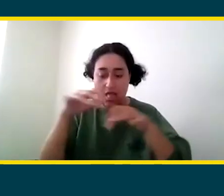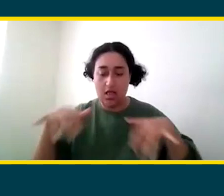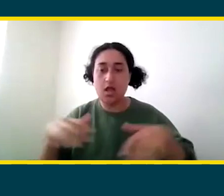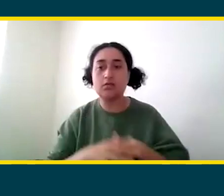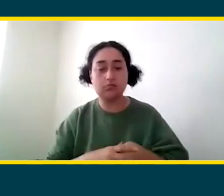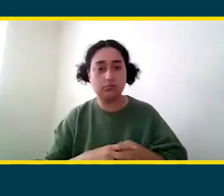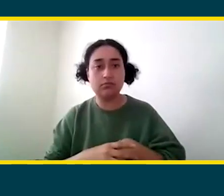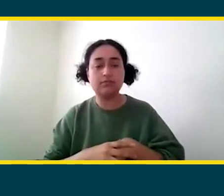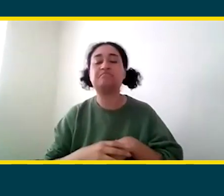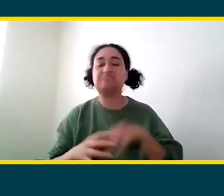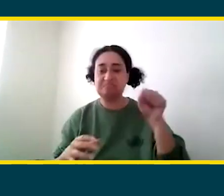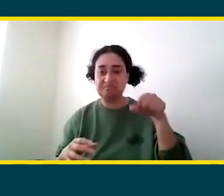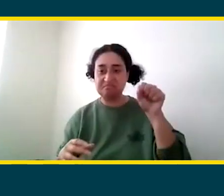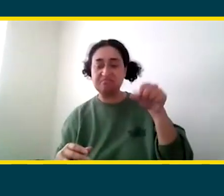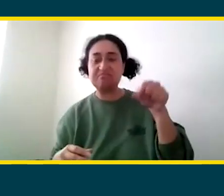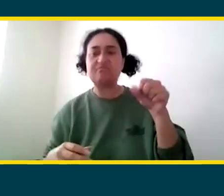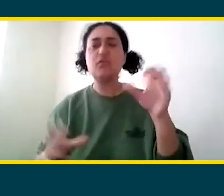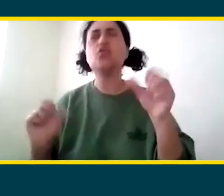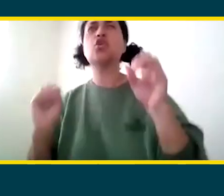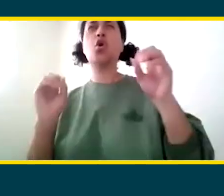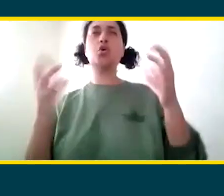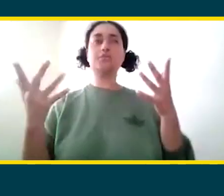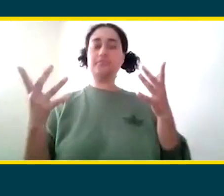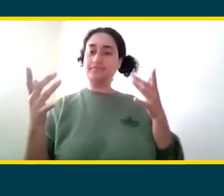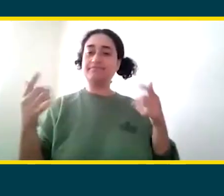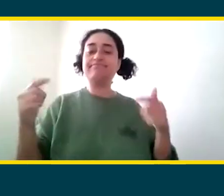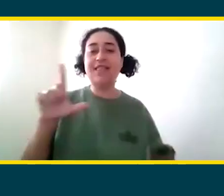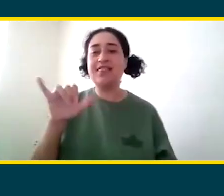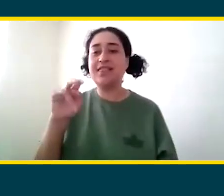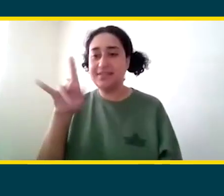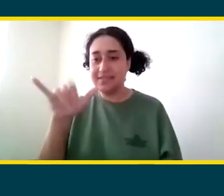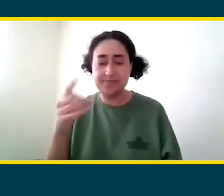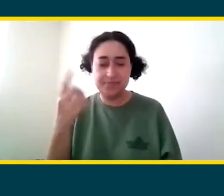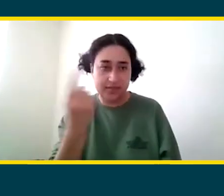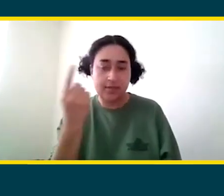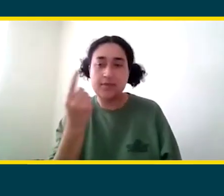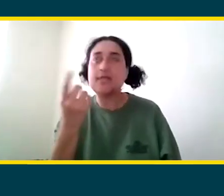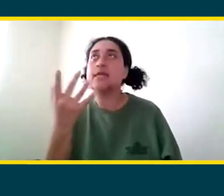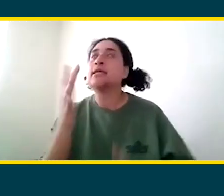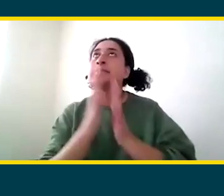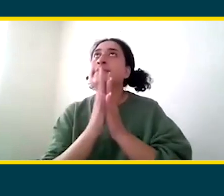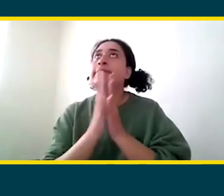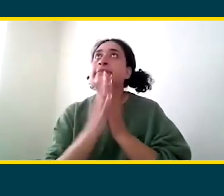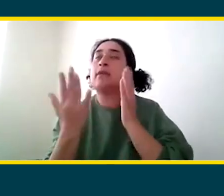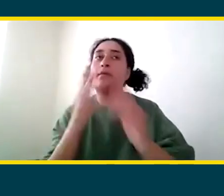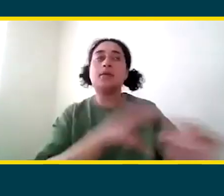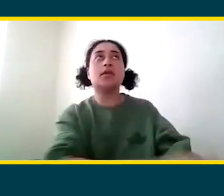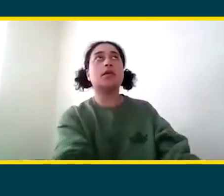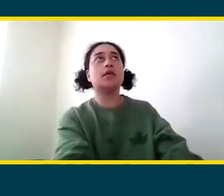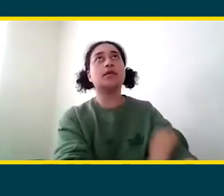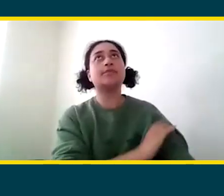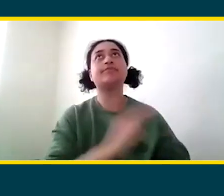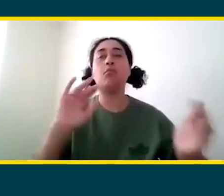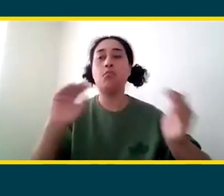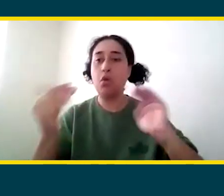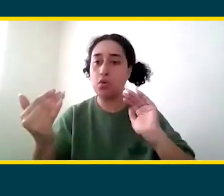Yes. Yes. So is it that, this is Lindsay, there's potentially something about, as opposed to